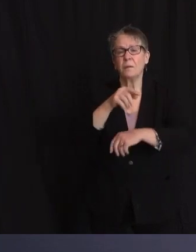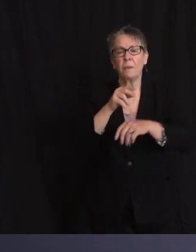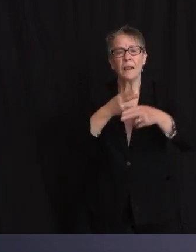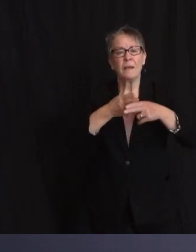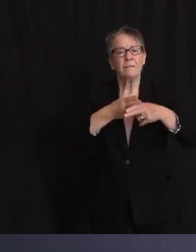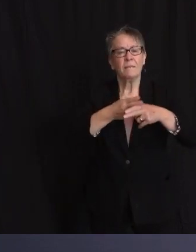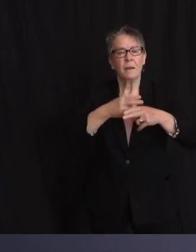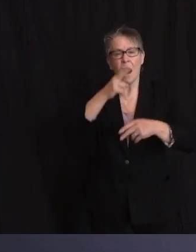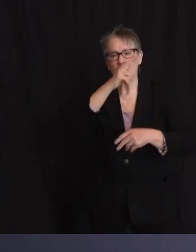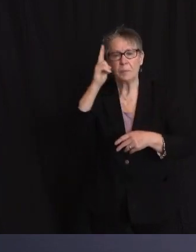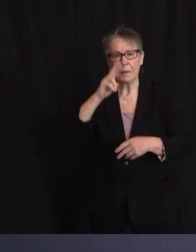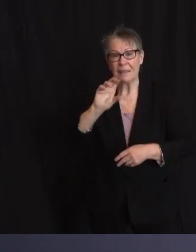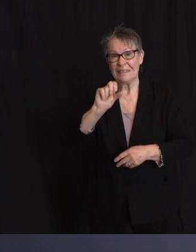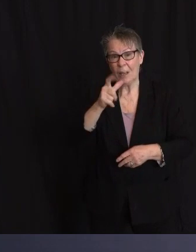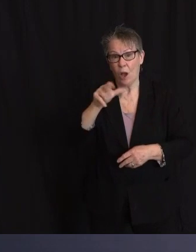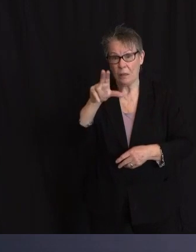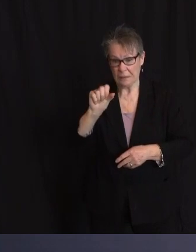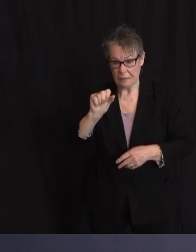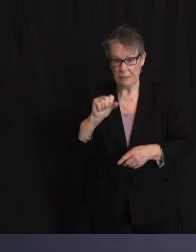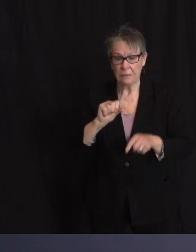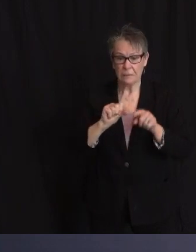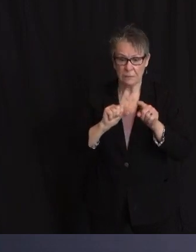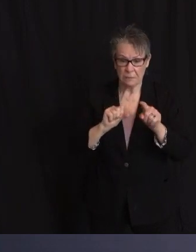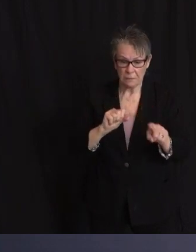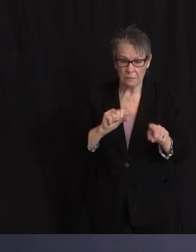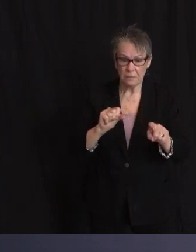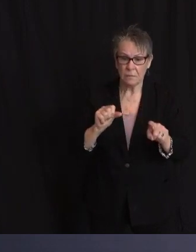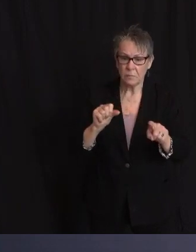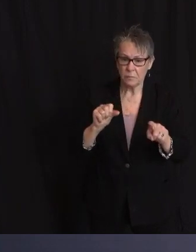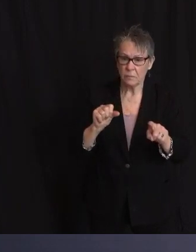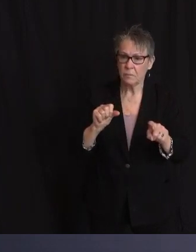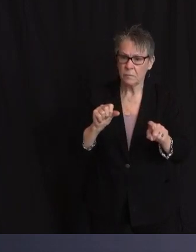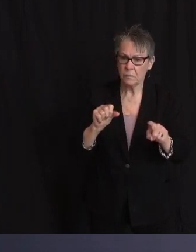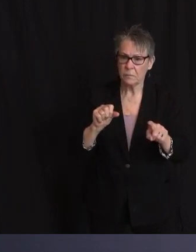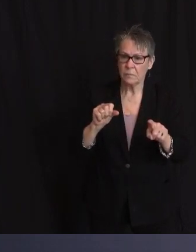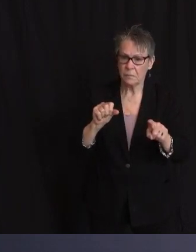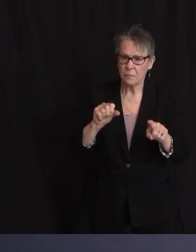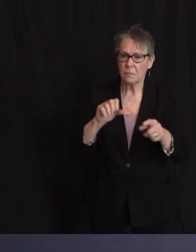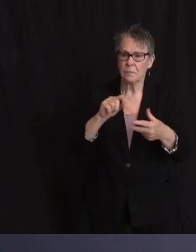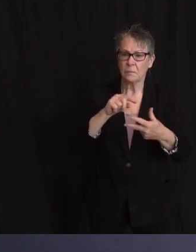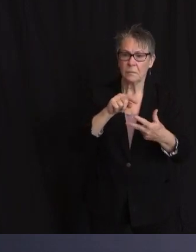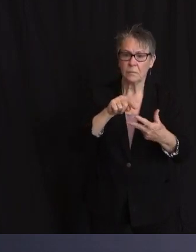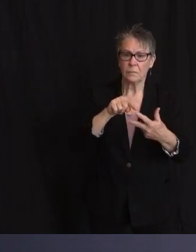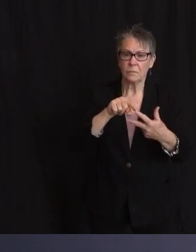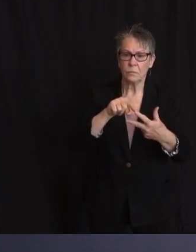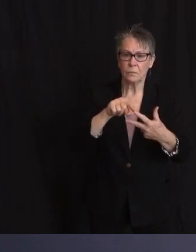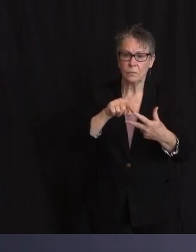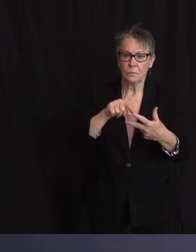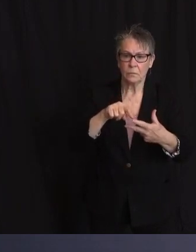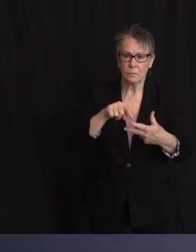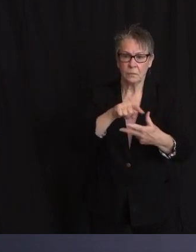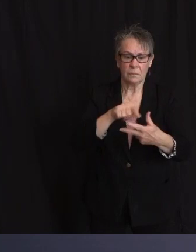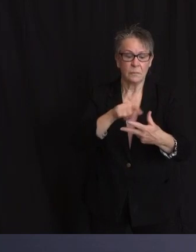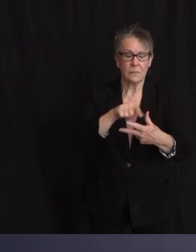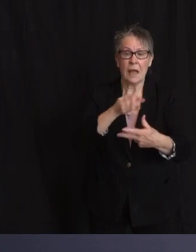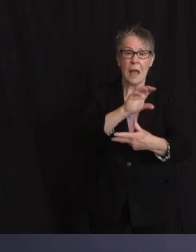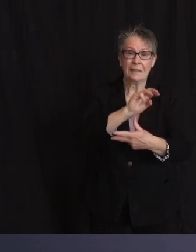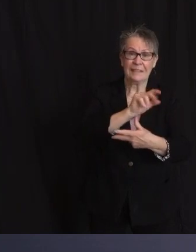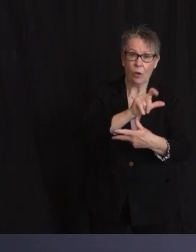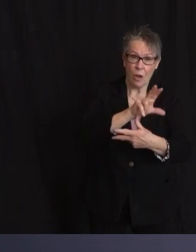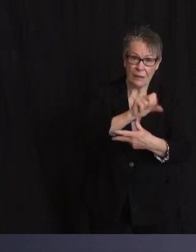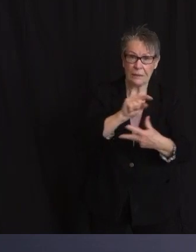will be visiting tomorrow, a training took place for 80 medical personnel and other staff who will be working there. And we